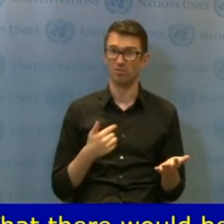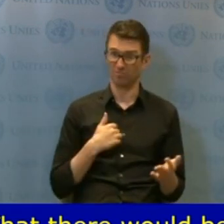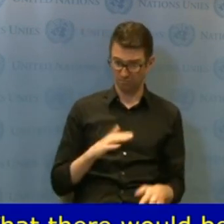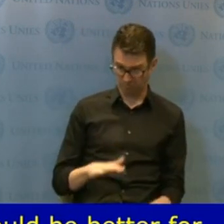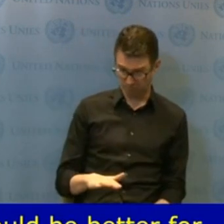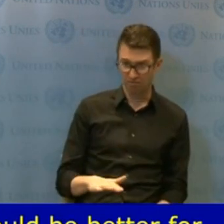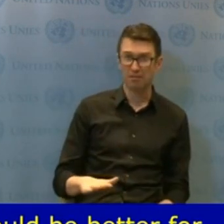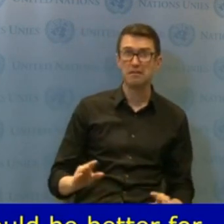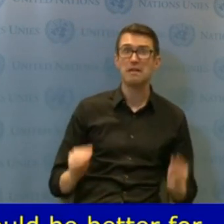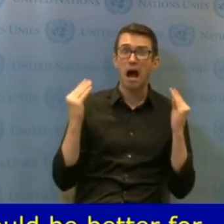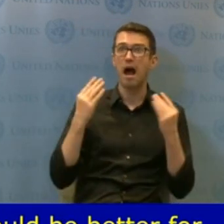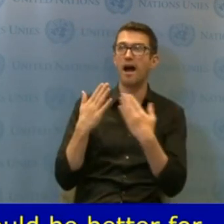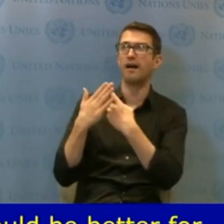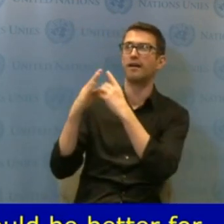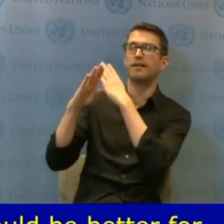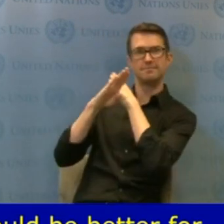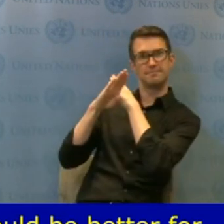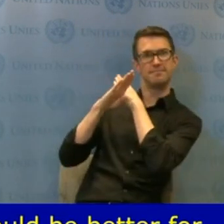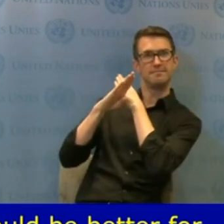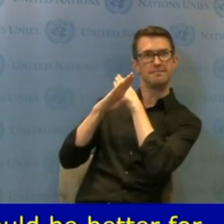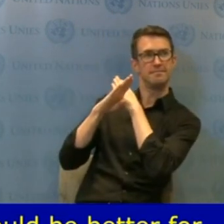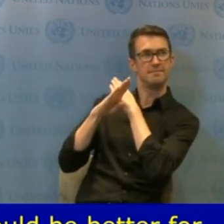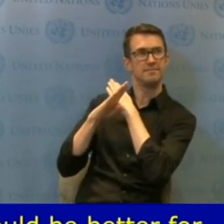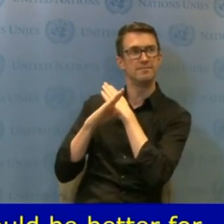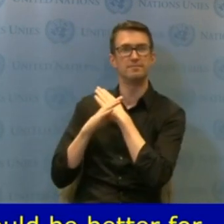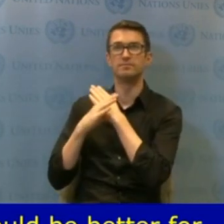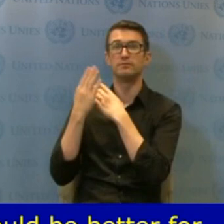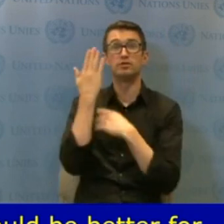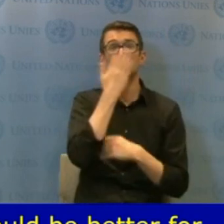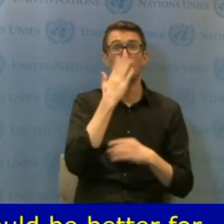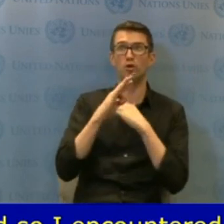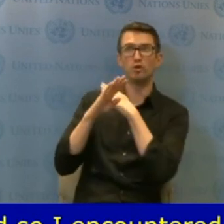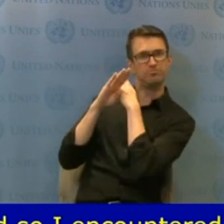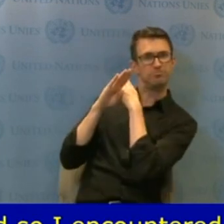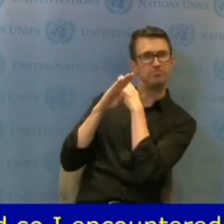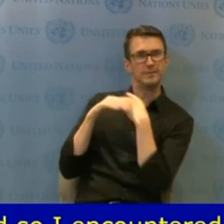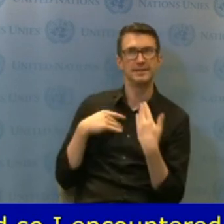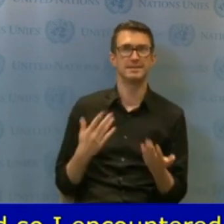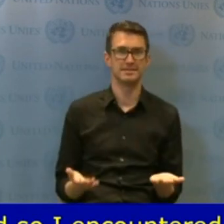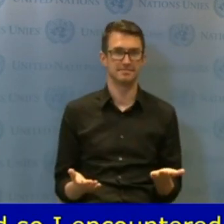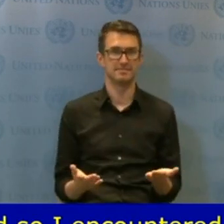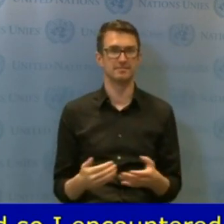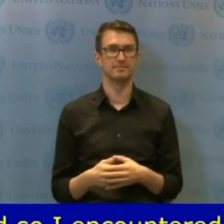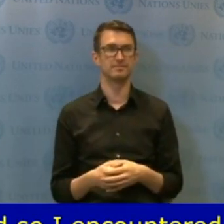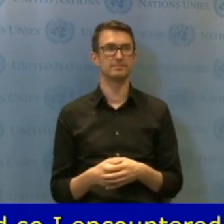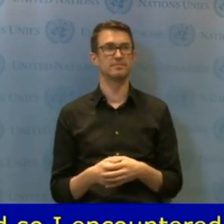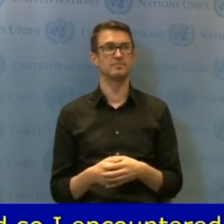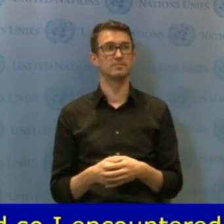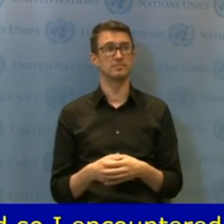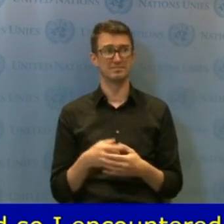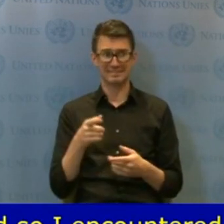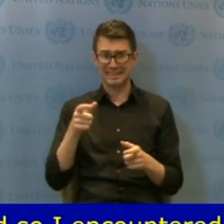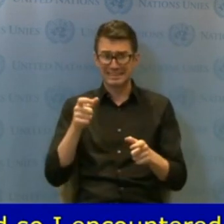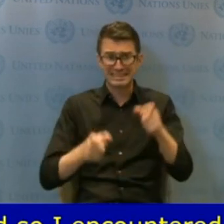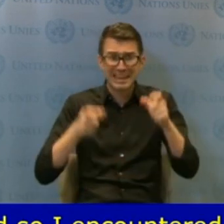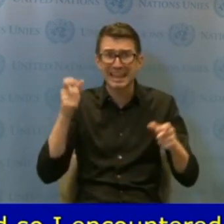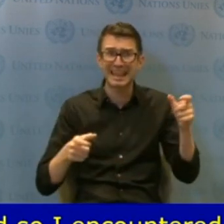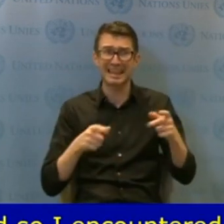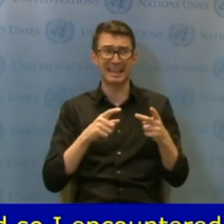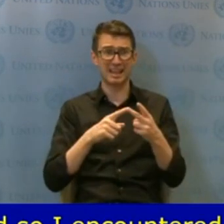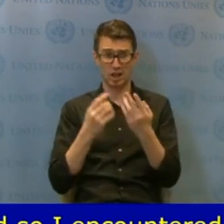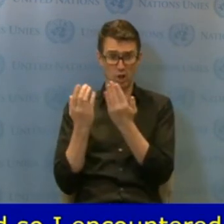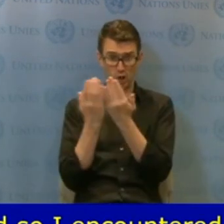right to an education because that city, that school, was not accessible, was not